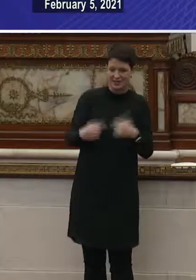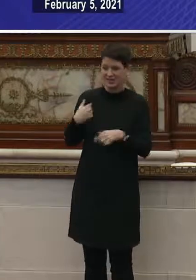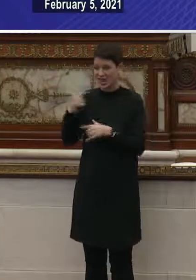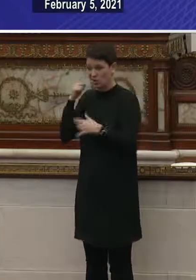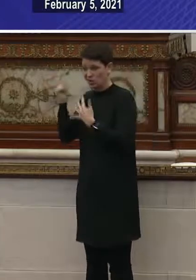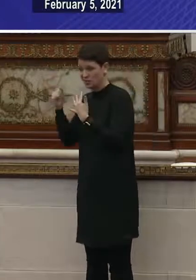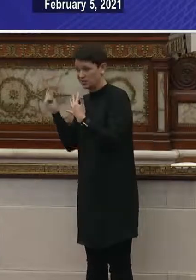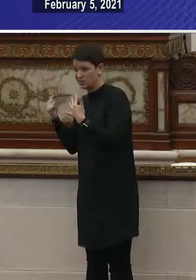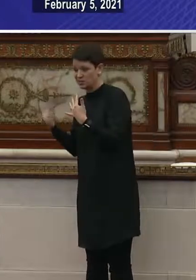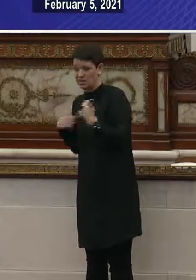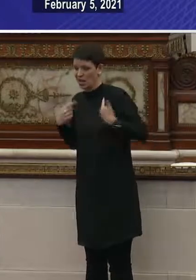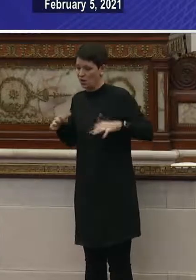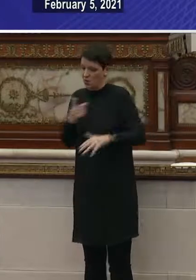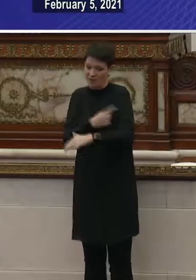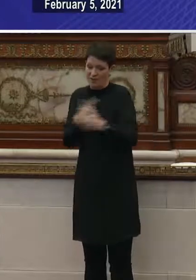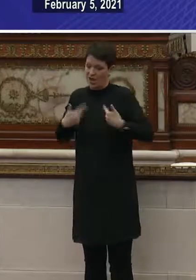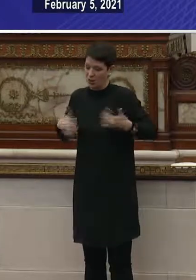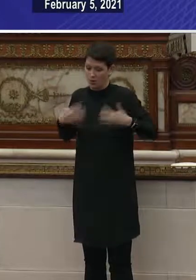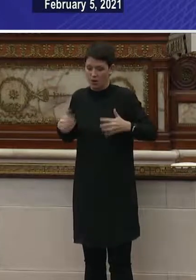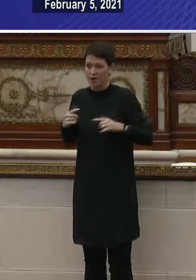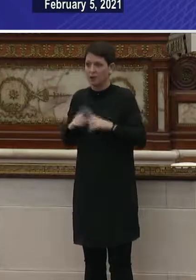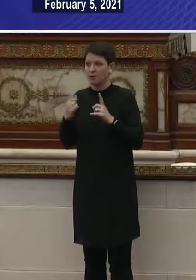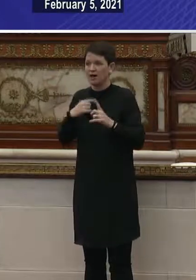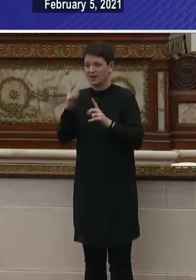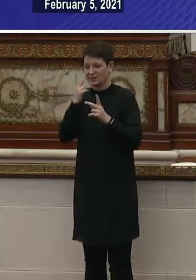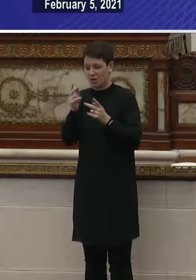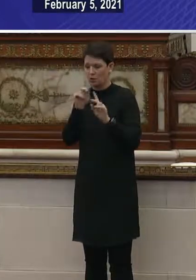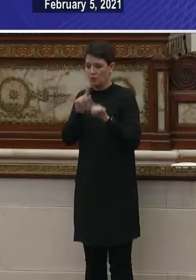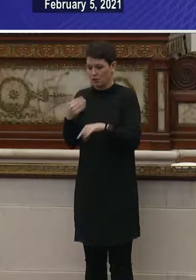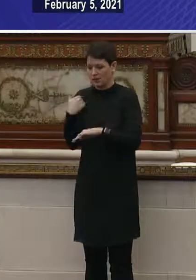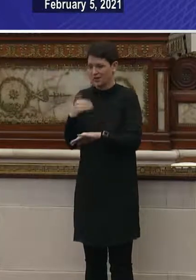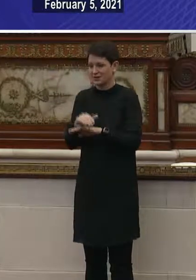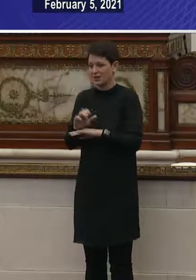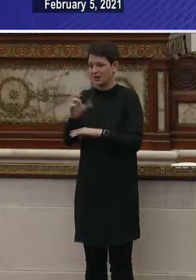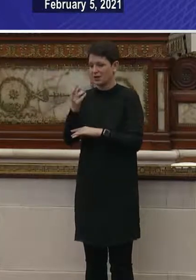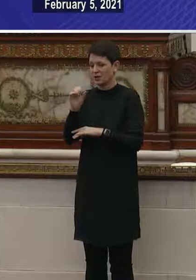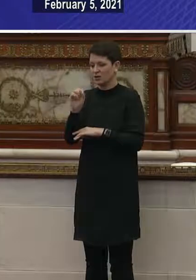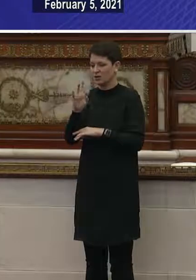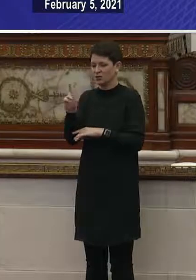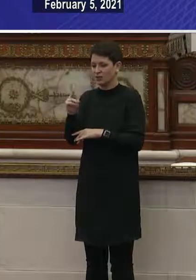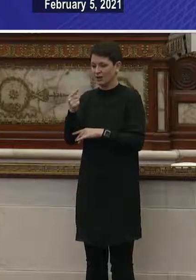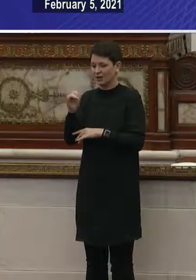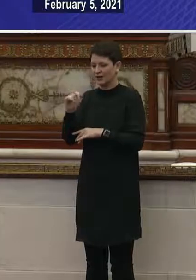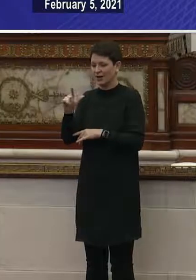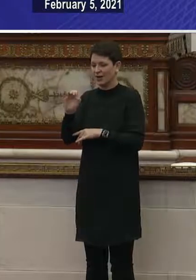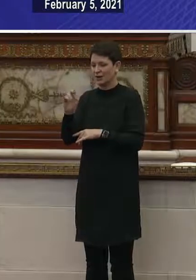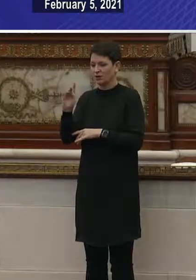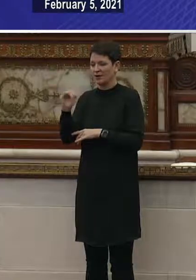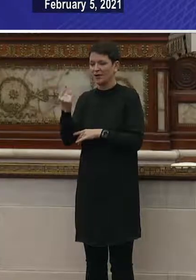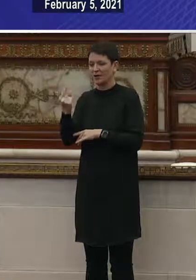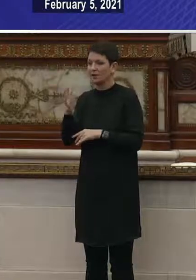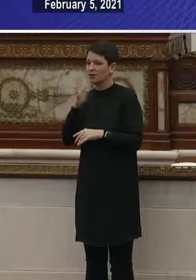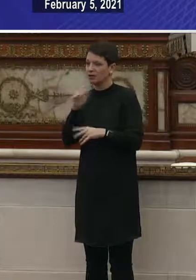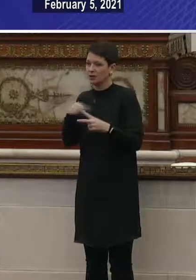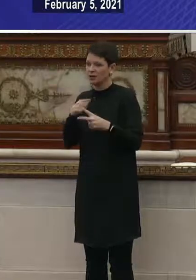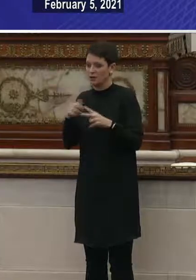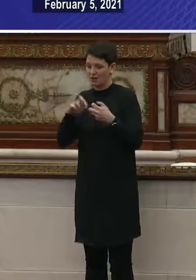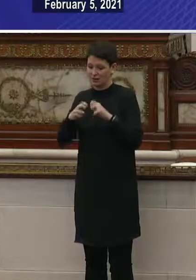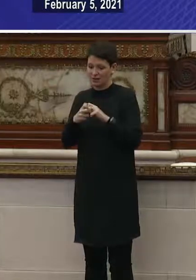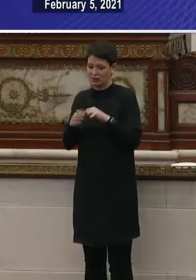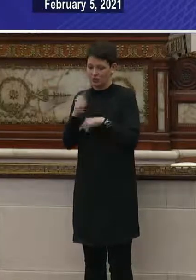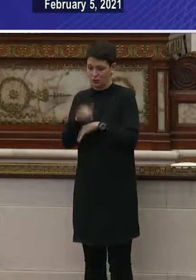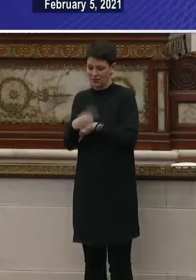in it. And the funny thing is I just saw a report last night. It was Chris Rock and Gayle King. And they were talking about the issues of the day.